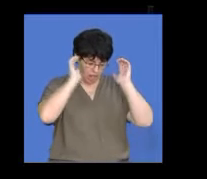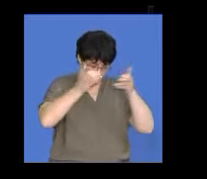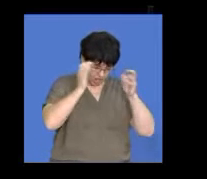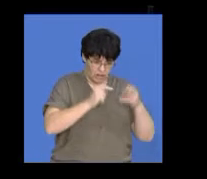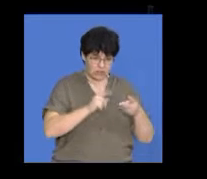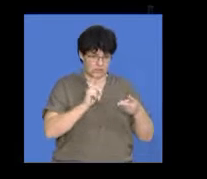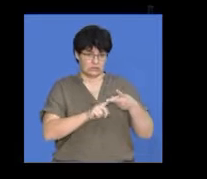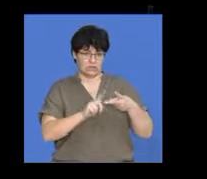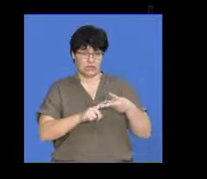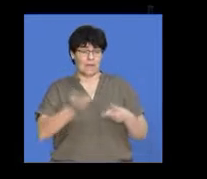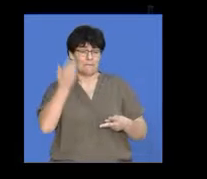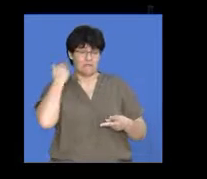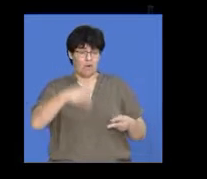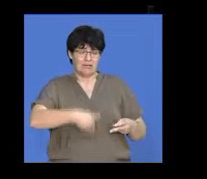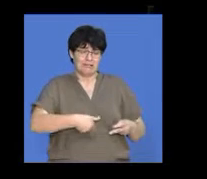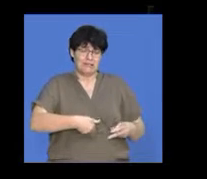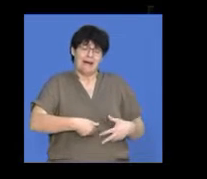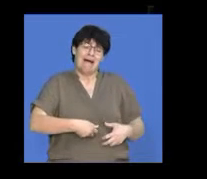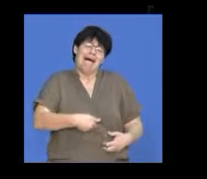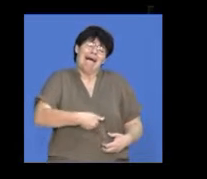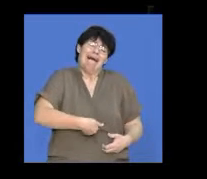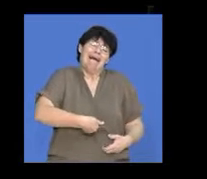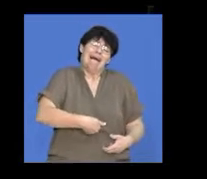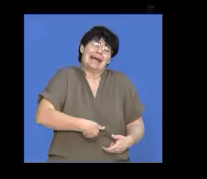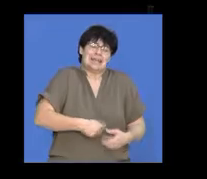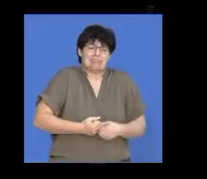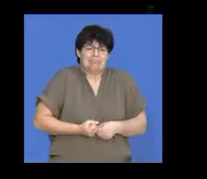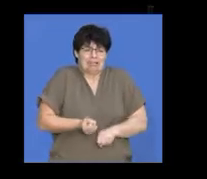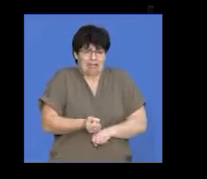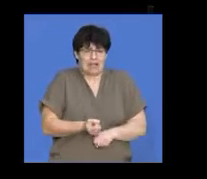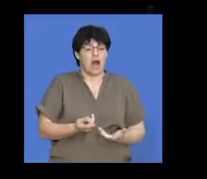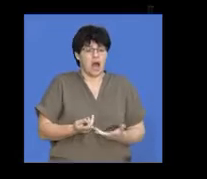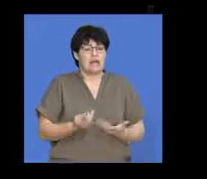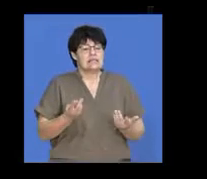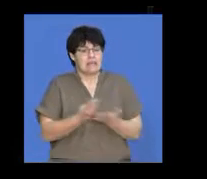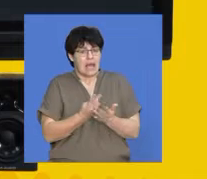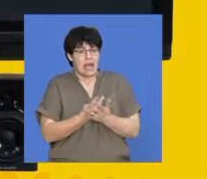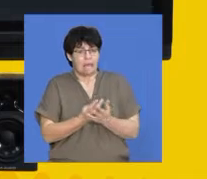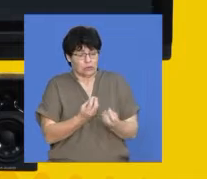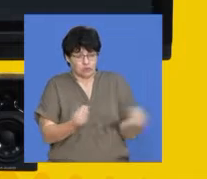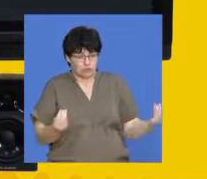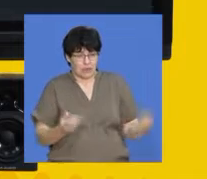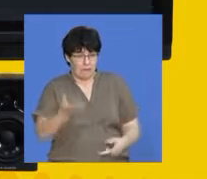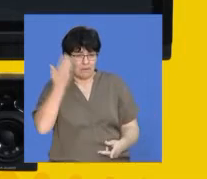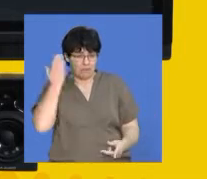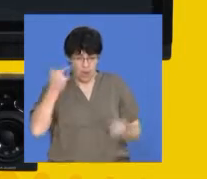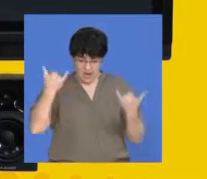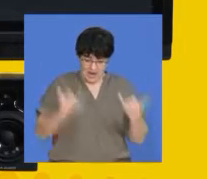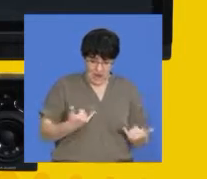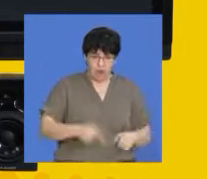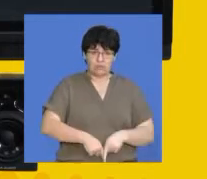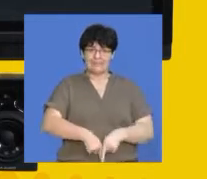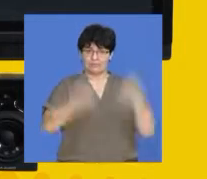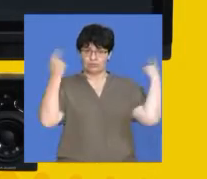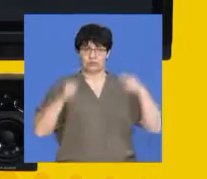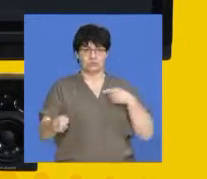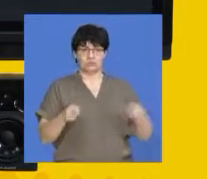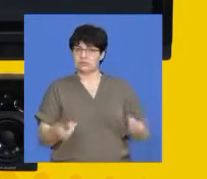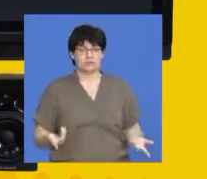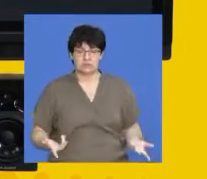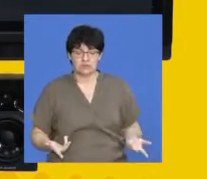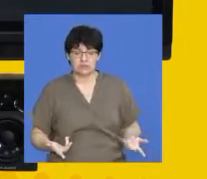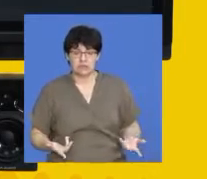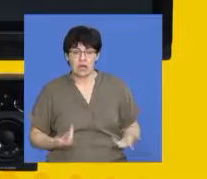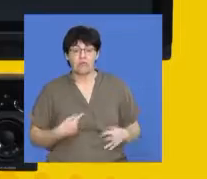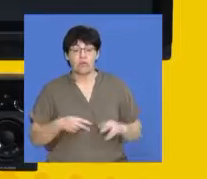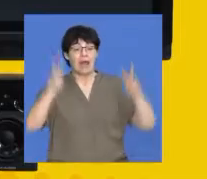weren't crying with stomach cramps, and children were different. Now guys, I hope you remember before the break, I told you that when we were